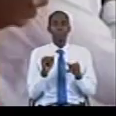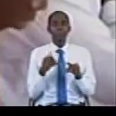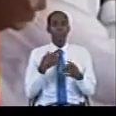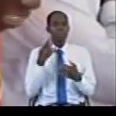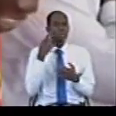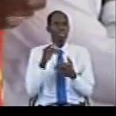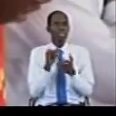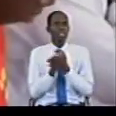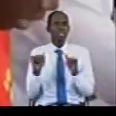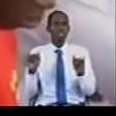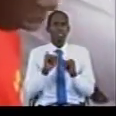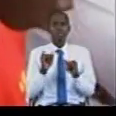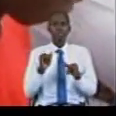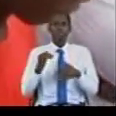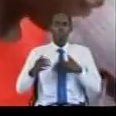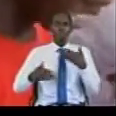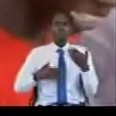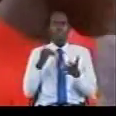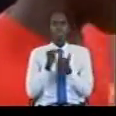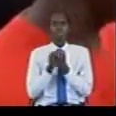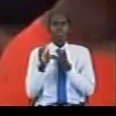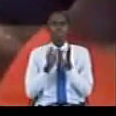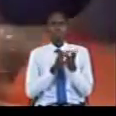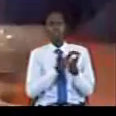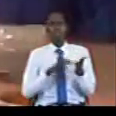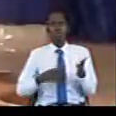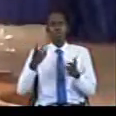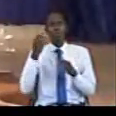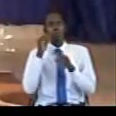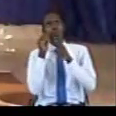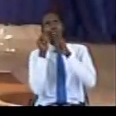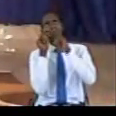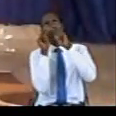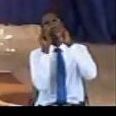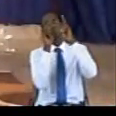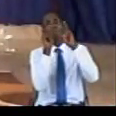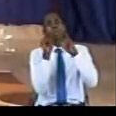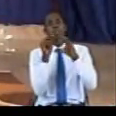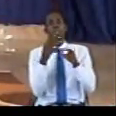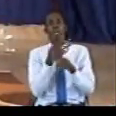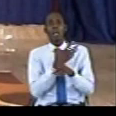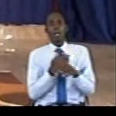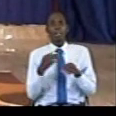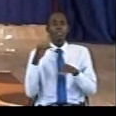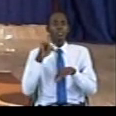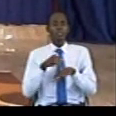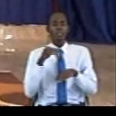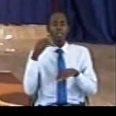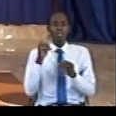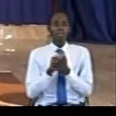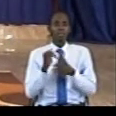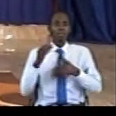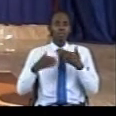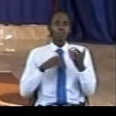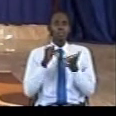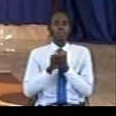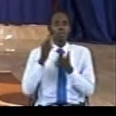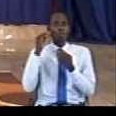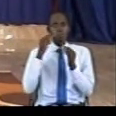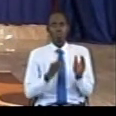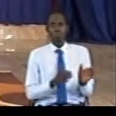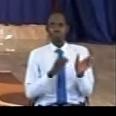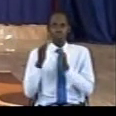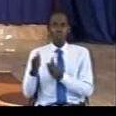at that goal, and he was looking at the joy that was set before him, and because of that, he endured the